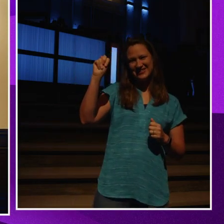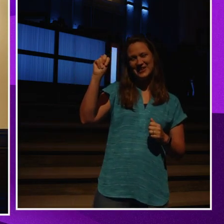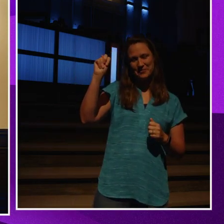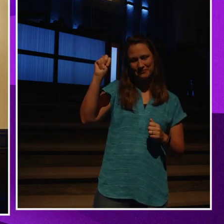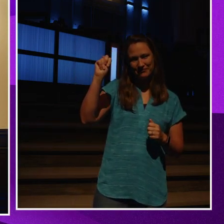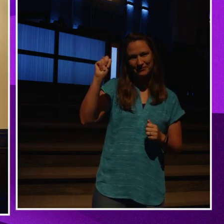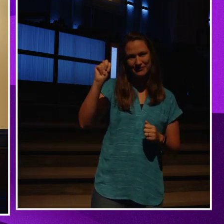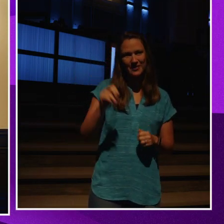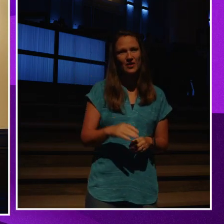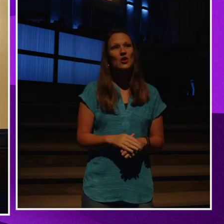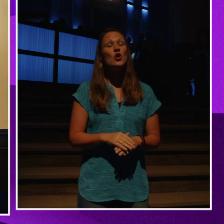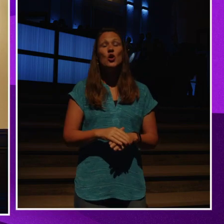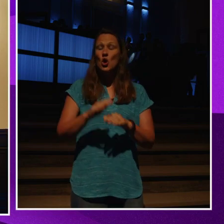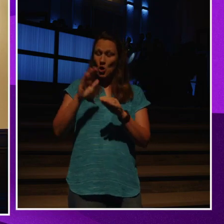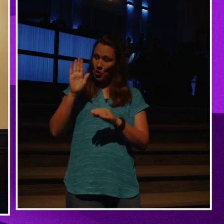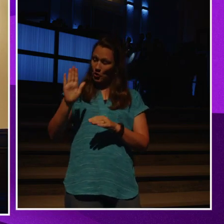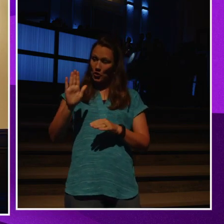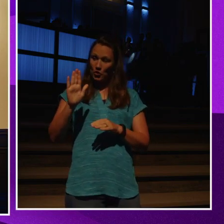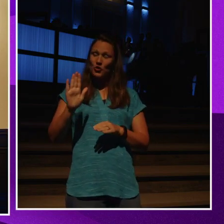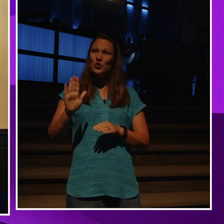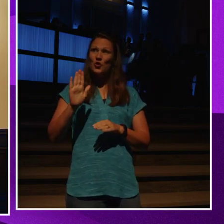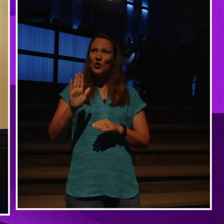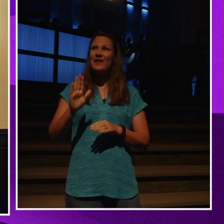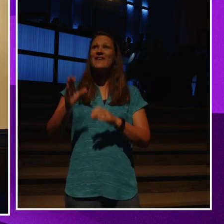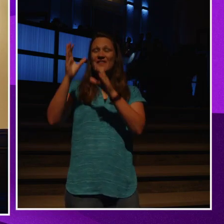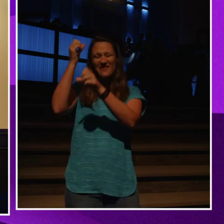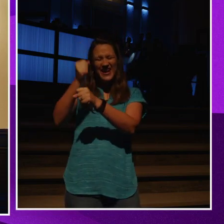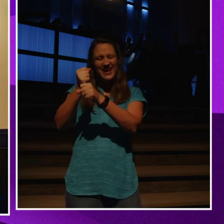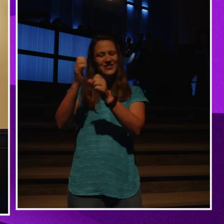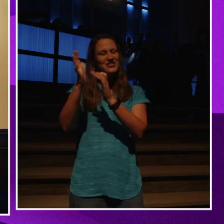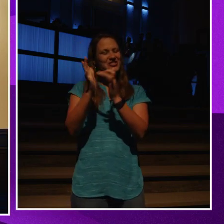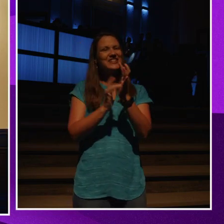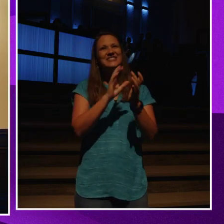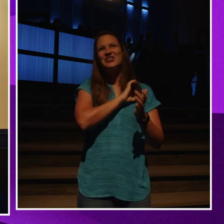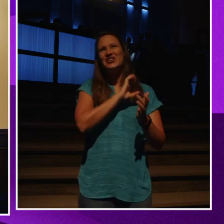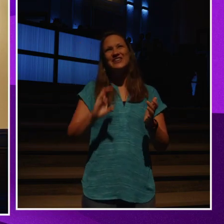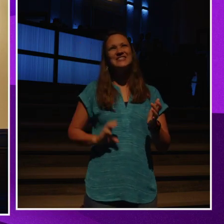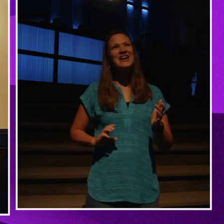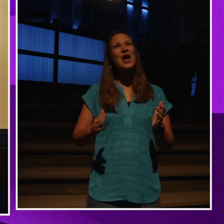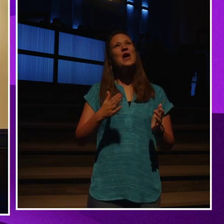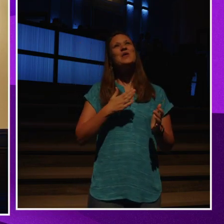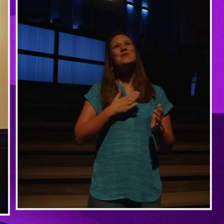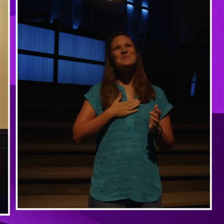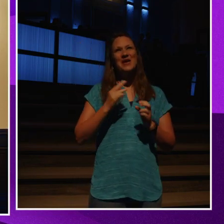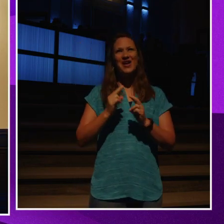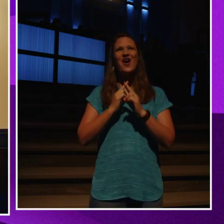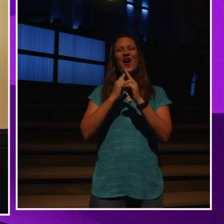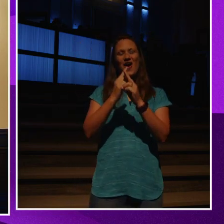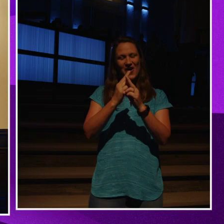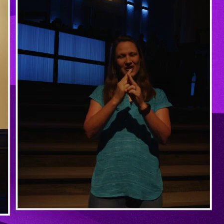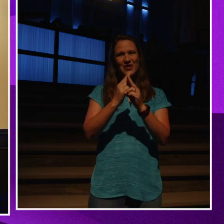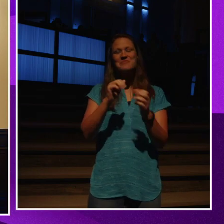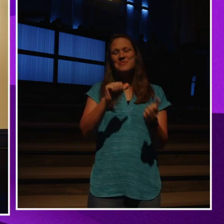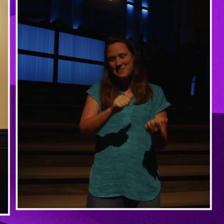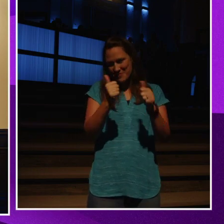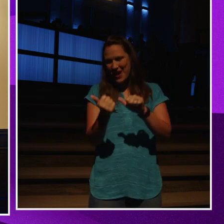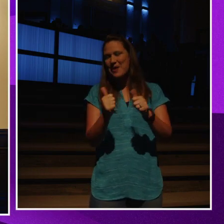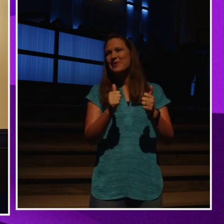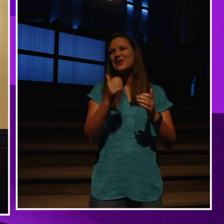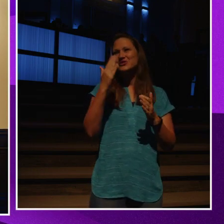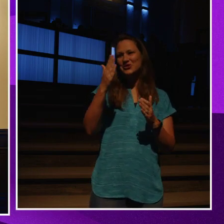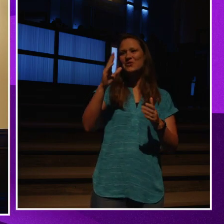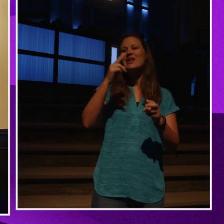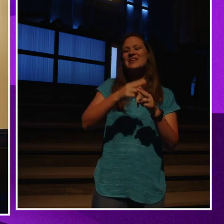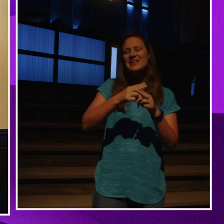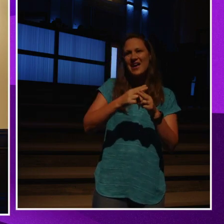your public profession of faith in Jesus Christ as your Lord and Savior, it is my honor to baptize you, my little brother, in the name of the